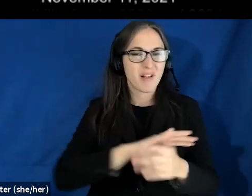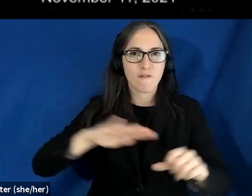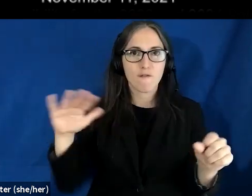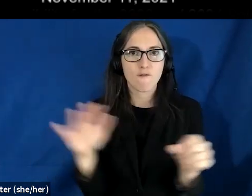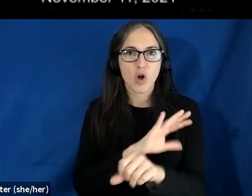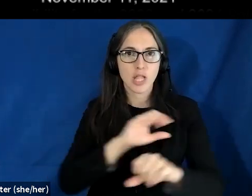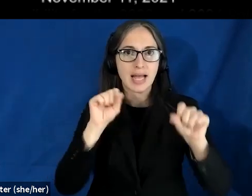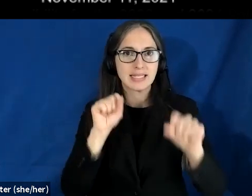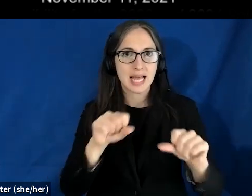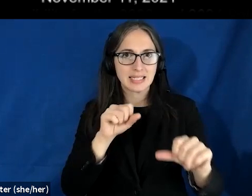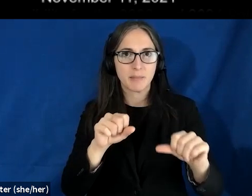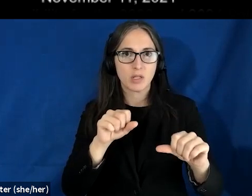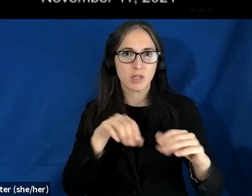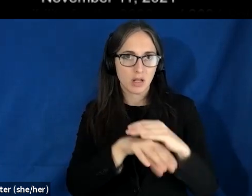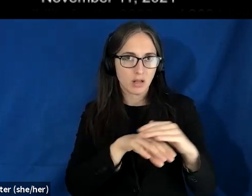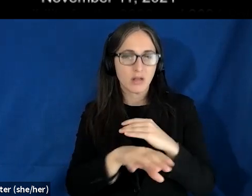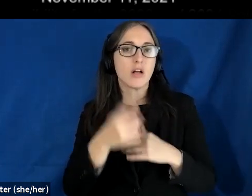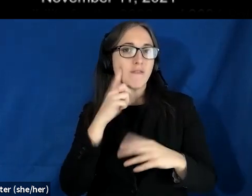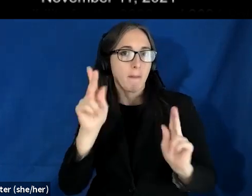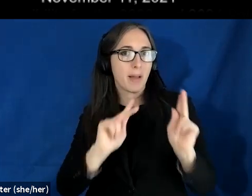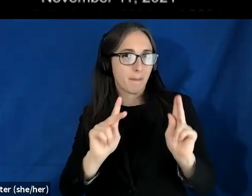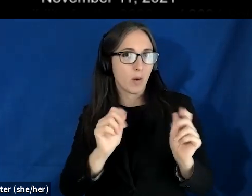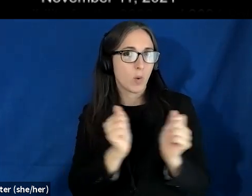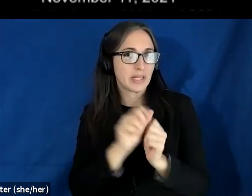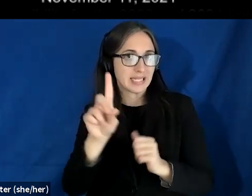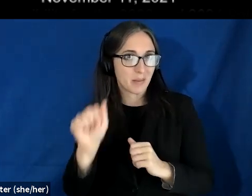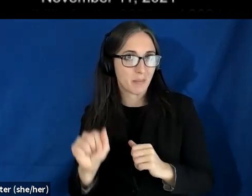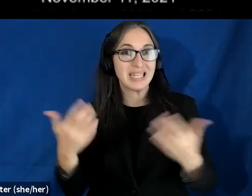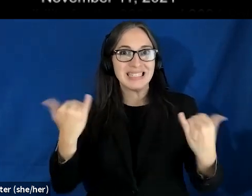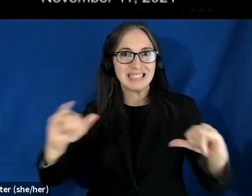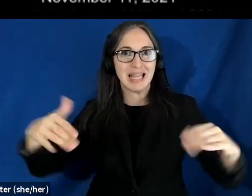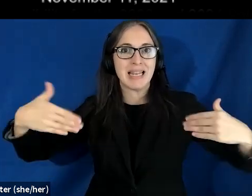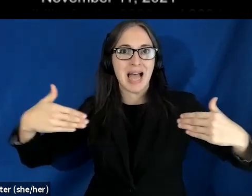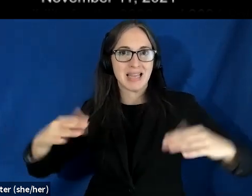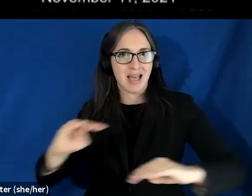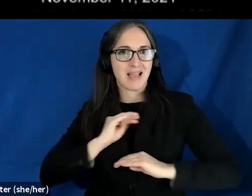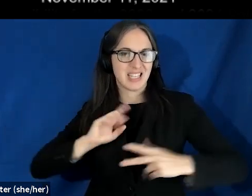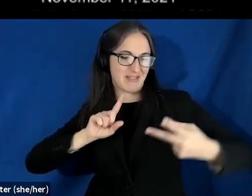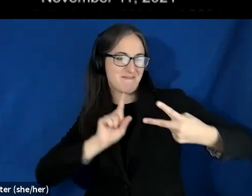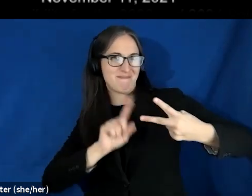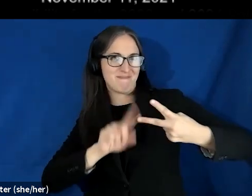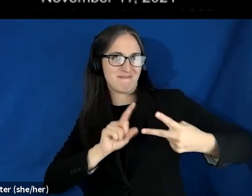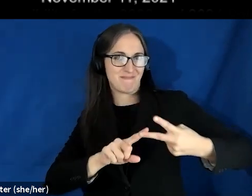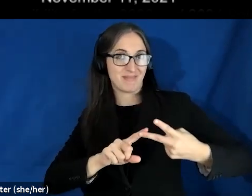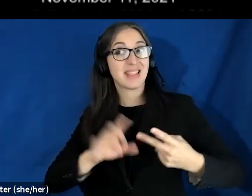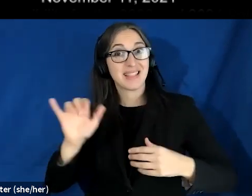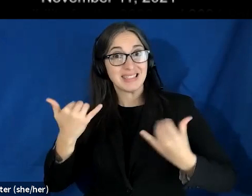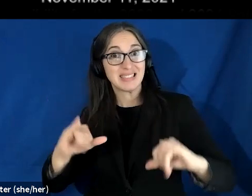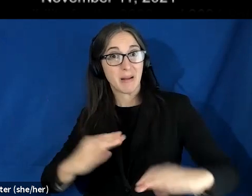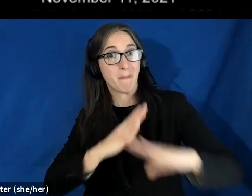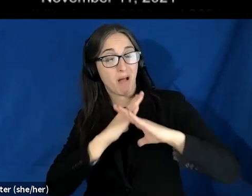with disabilities, you haven't met the second criteria. And so you can still block out a lot of students that could benefit from that